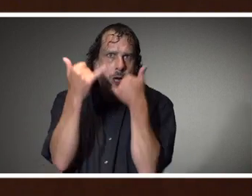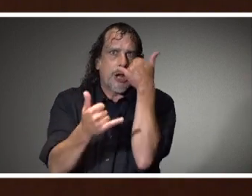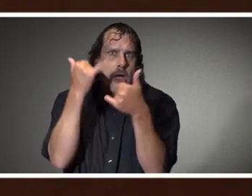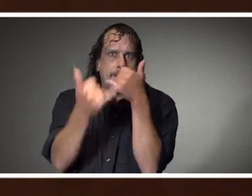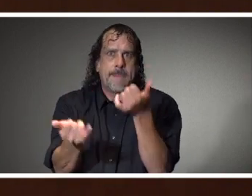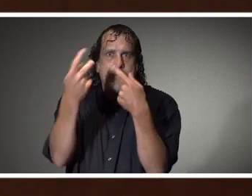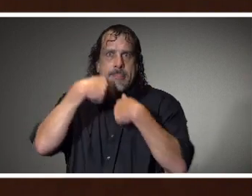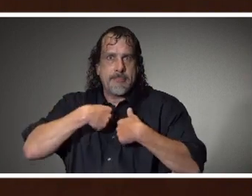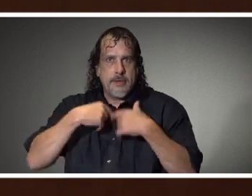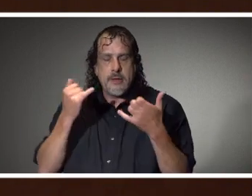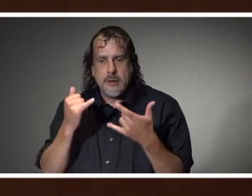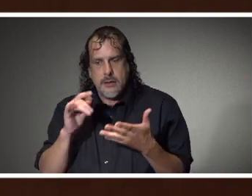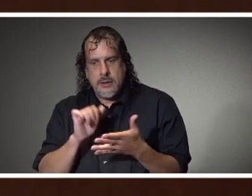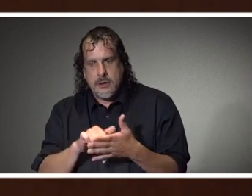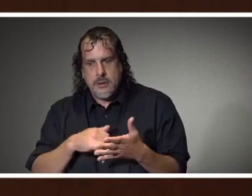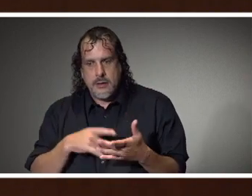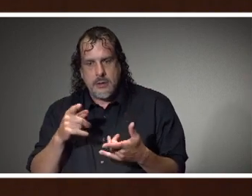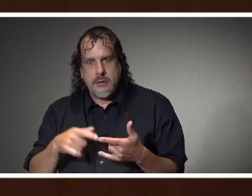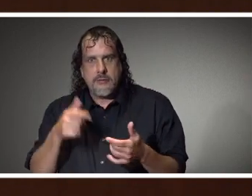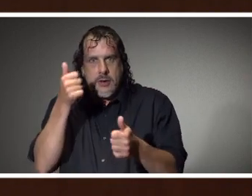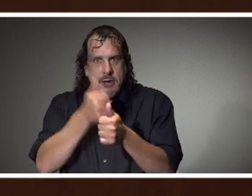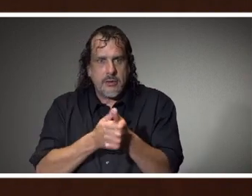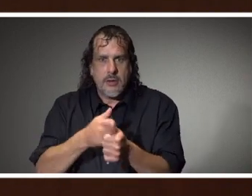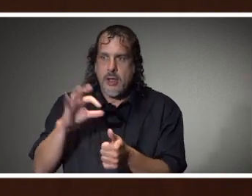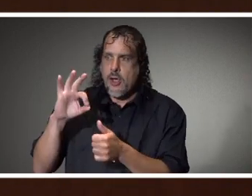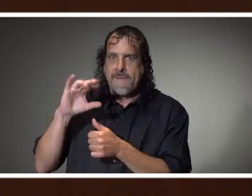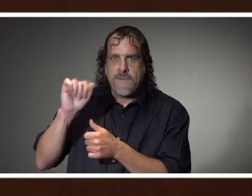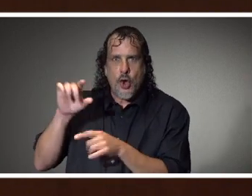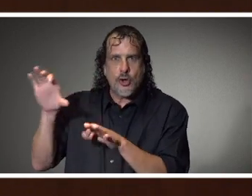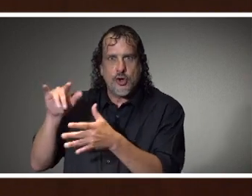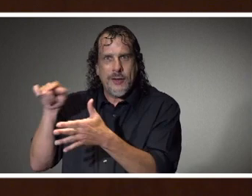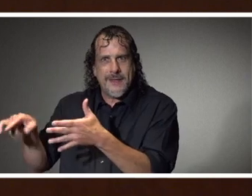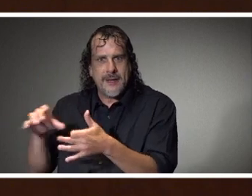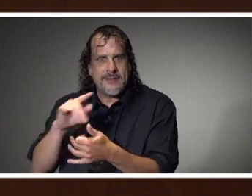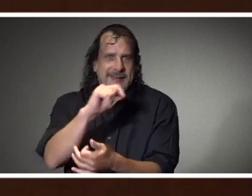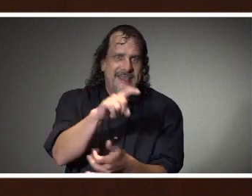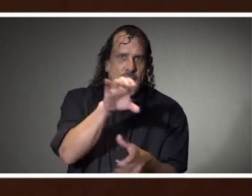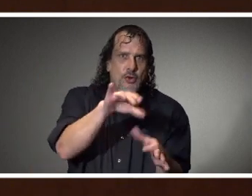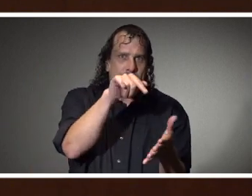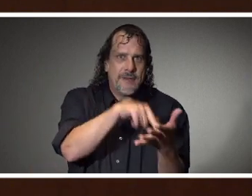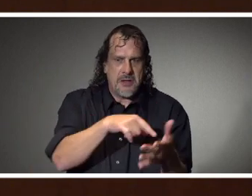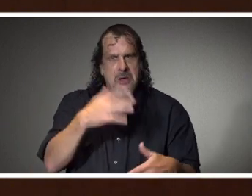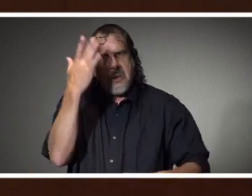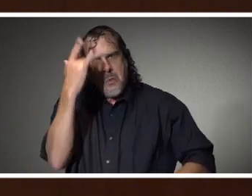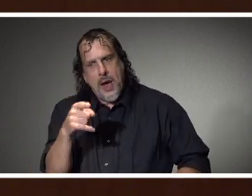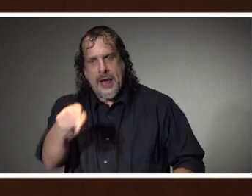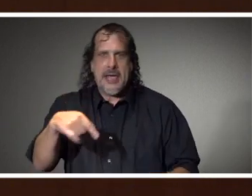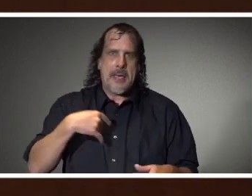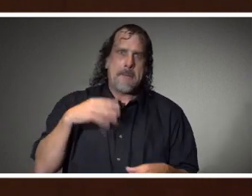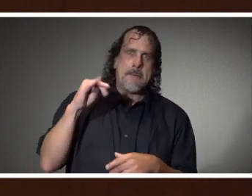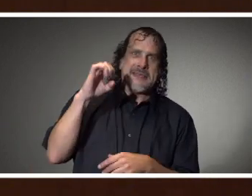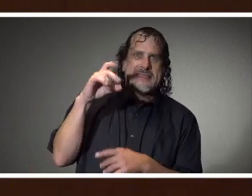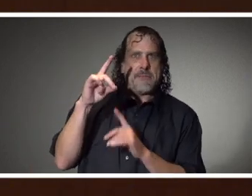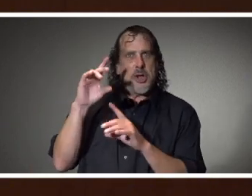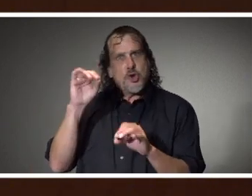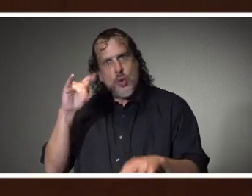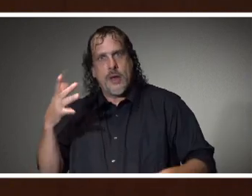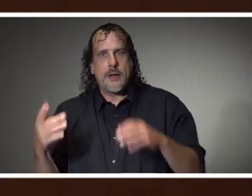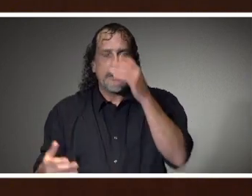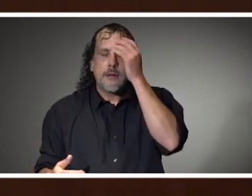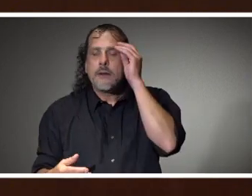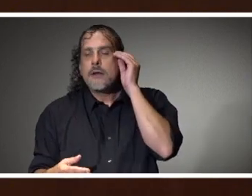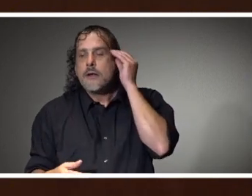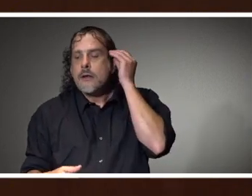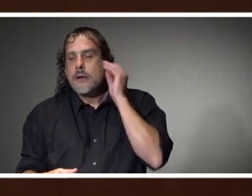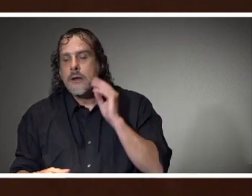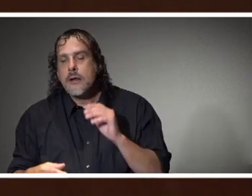calls and in verbatim, it's Florida's doing this and Texas is doing this. Why can't we do it, right? They're not going to